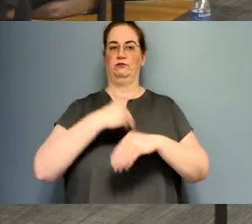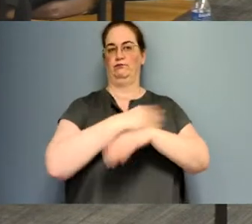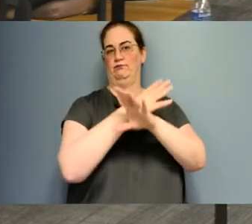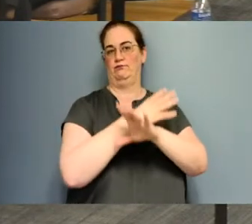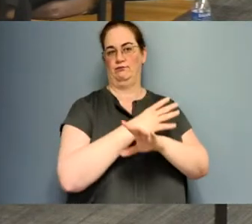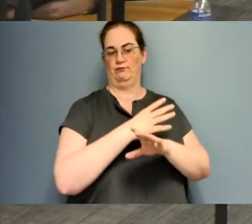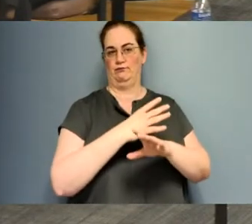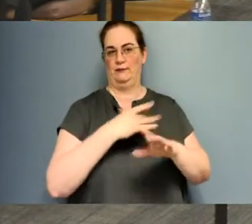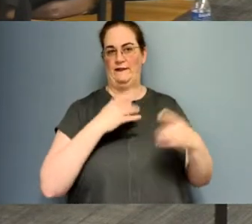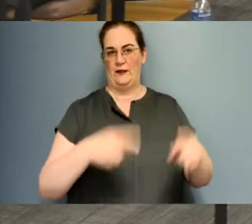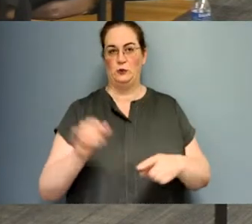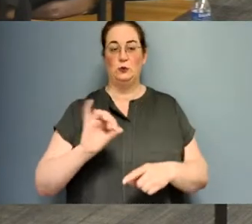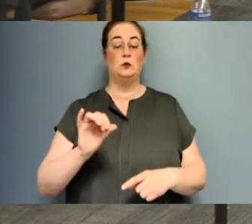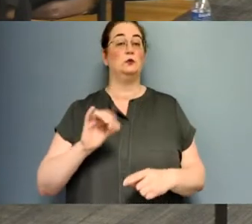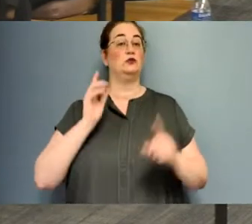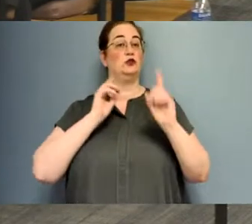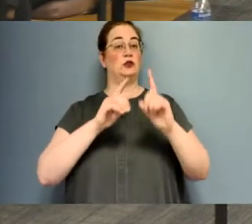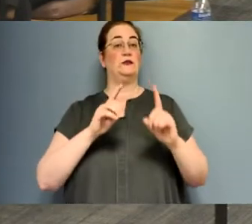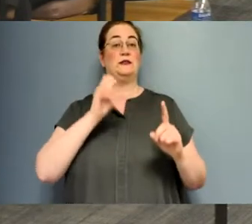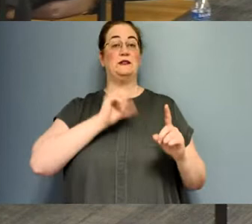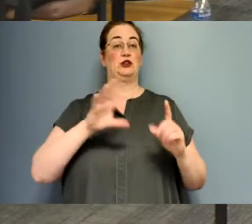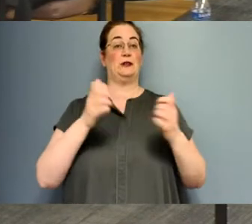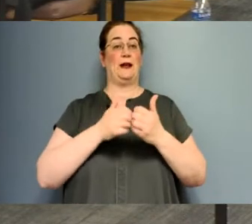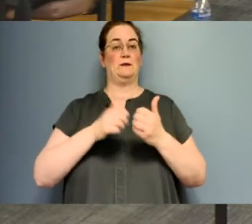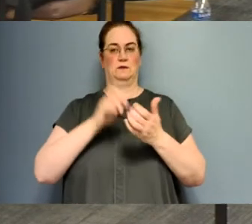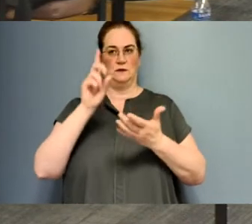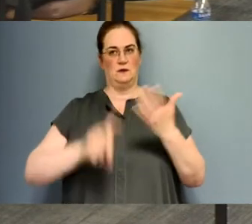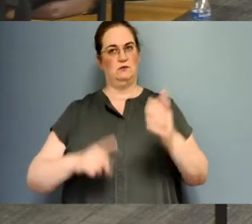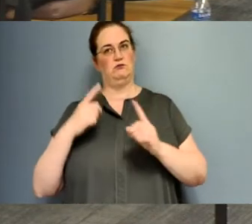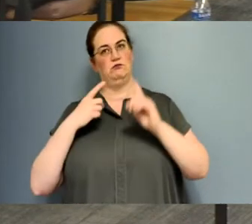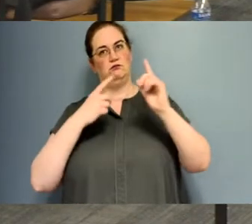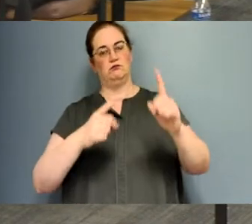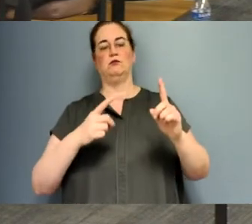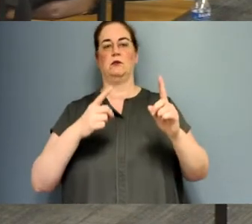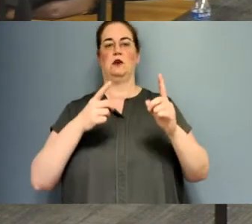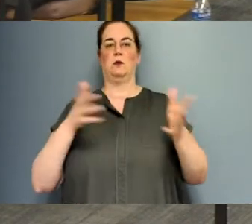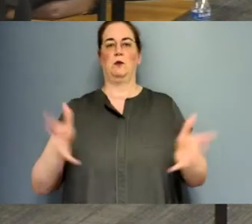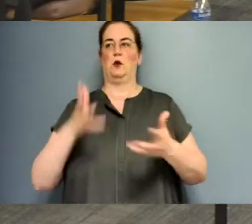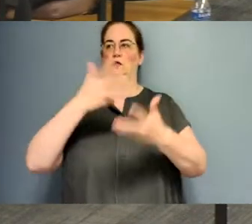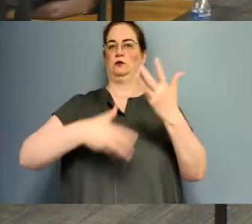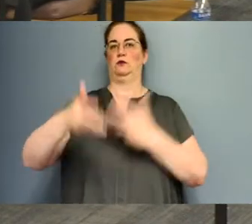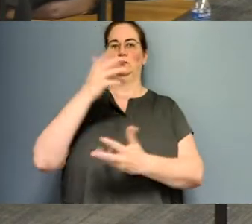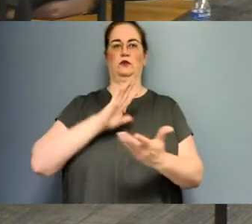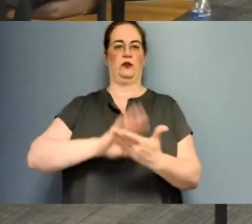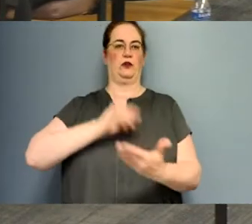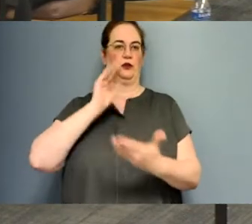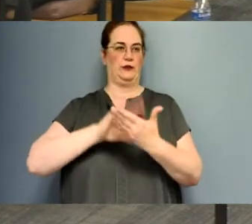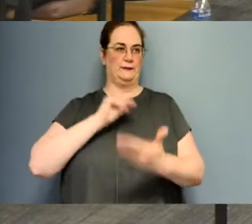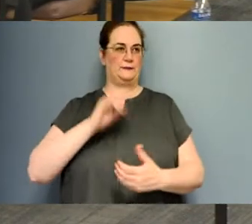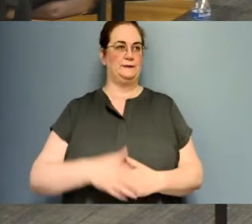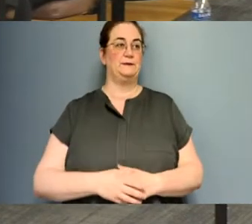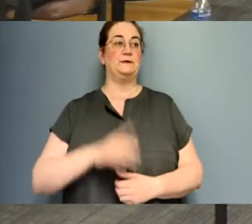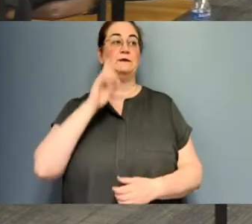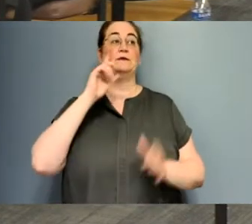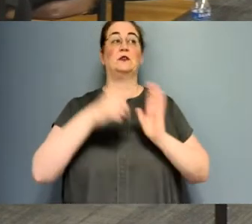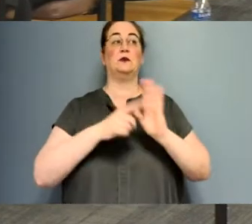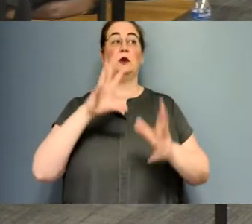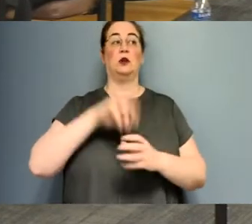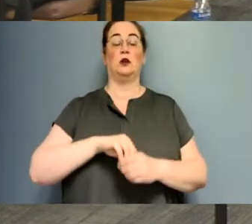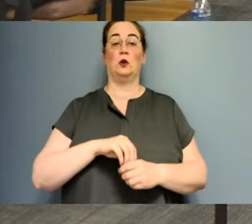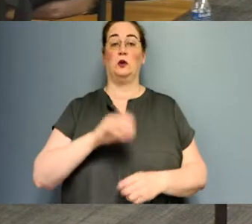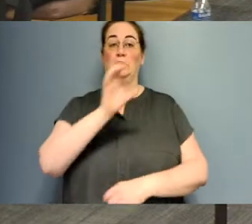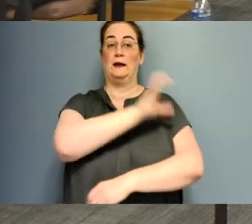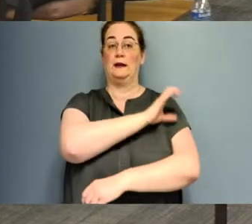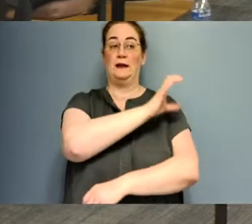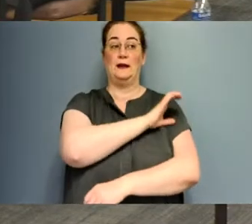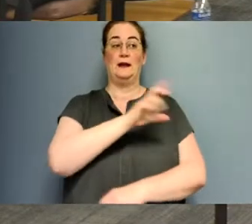achieve their objective, Bucks County Senior Games are designed to promote socialization and learning. For example, they included clinics in